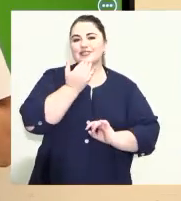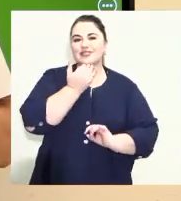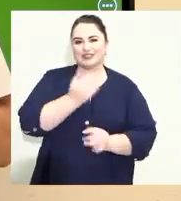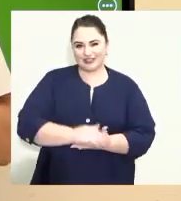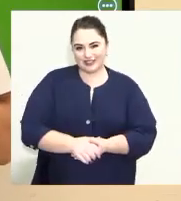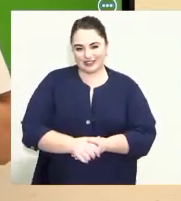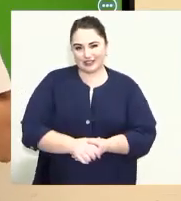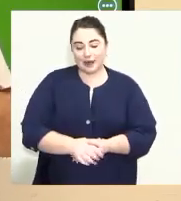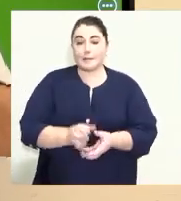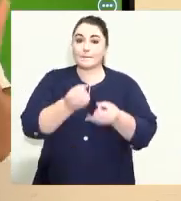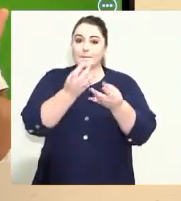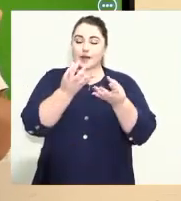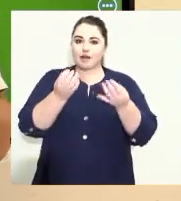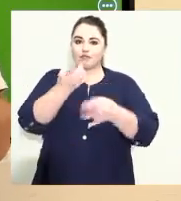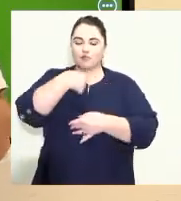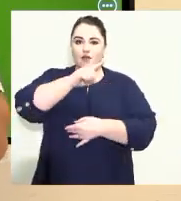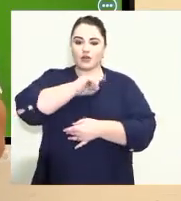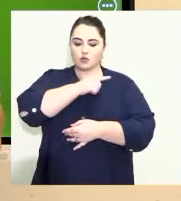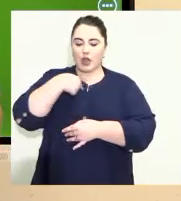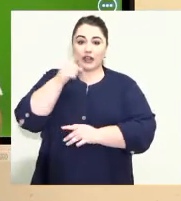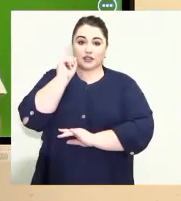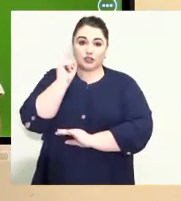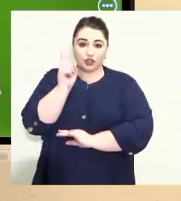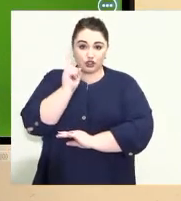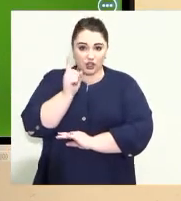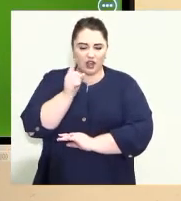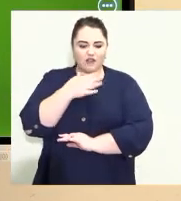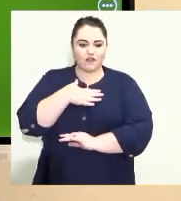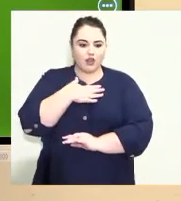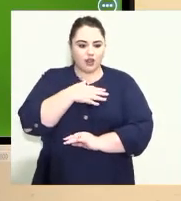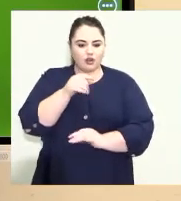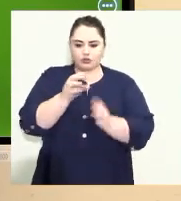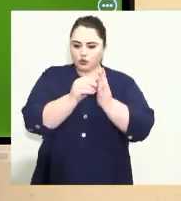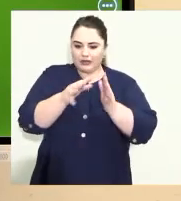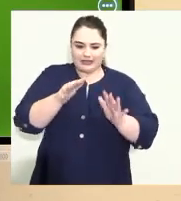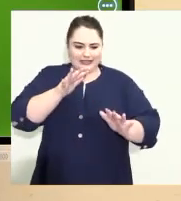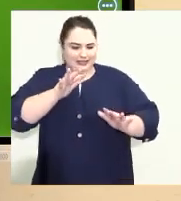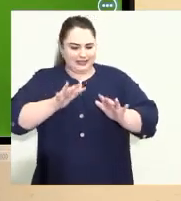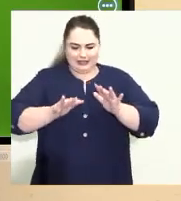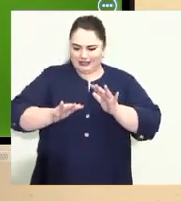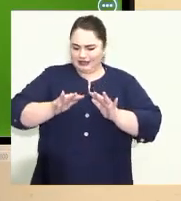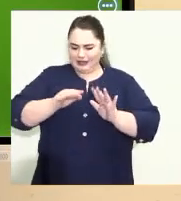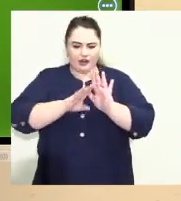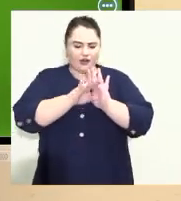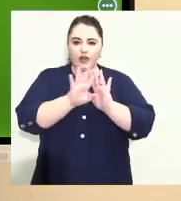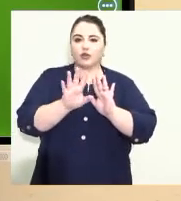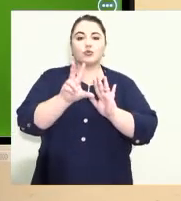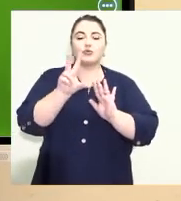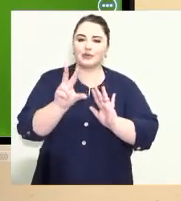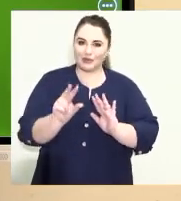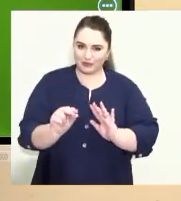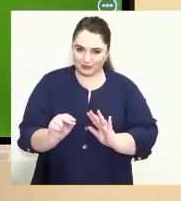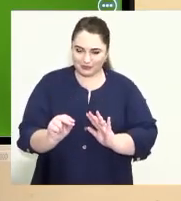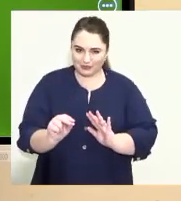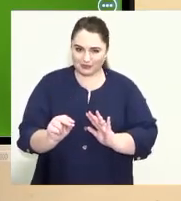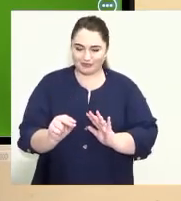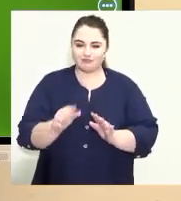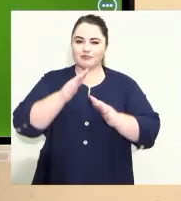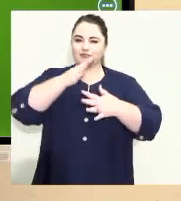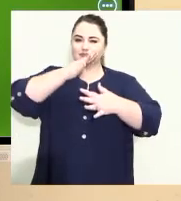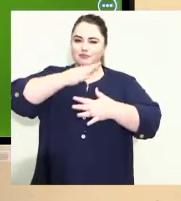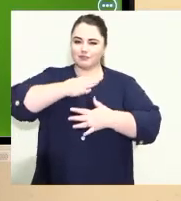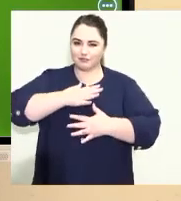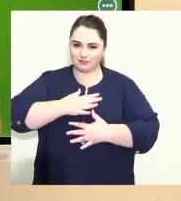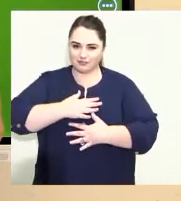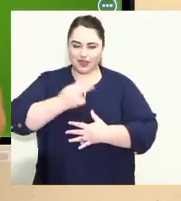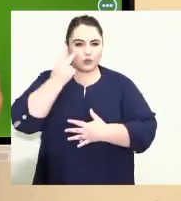picture. Many of us as teachers have seen that some learners are a bit intimidated by graphs. You don't have to be intimidated because you